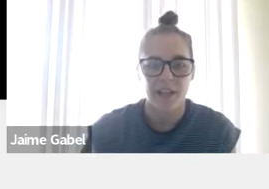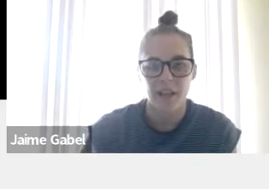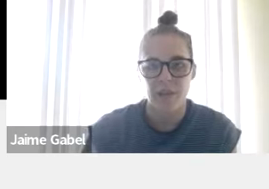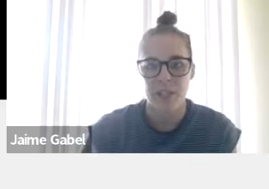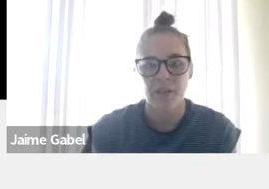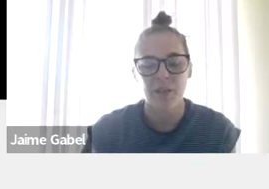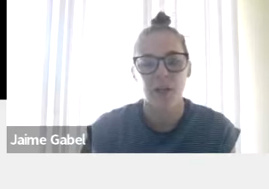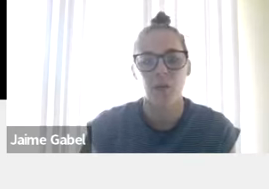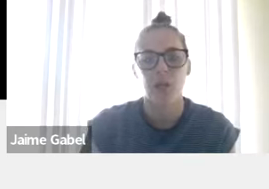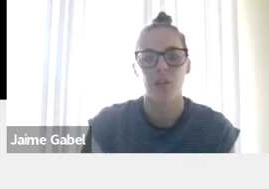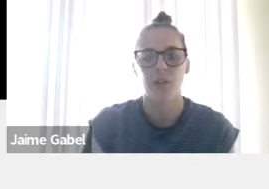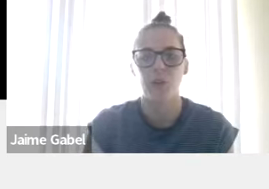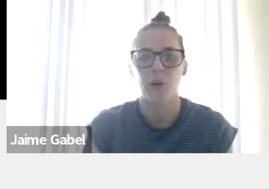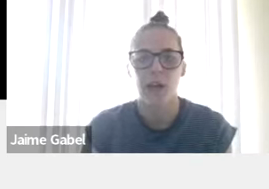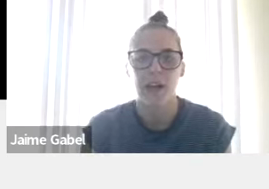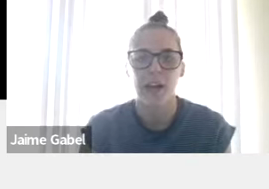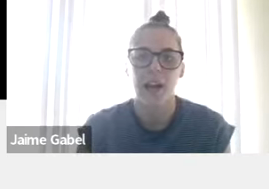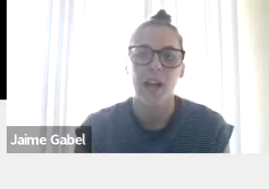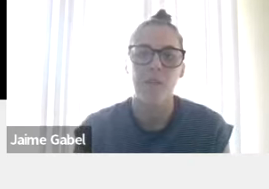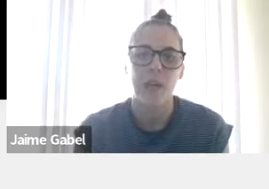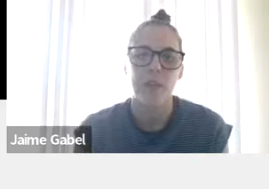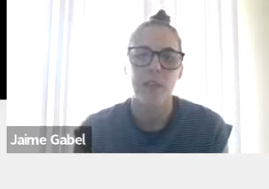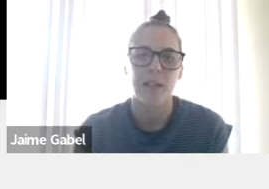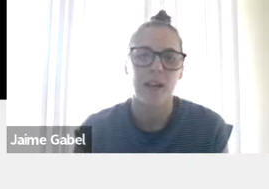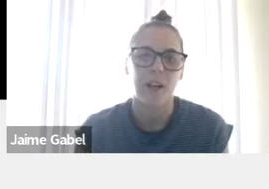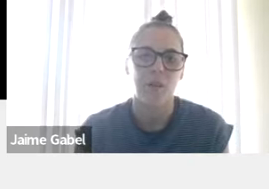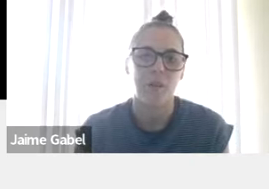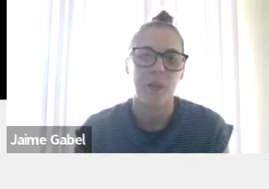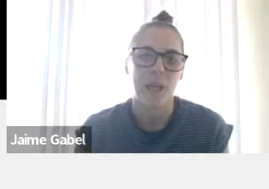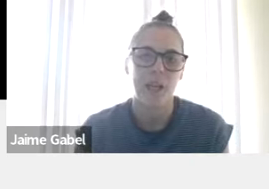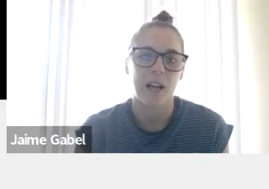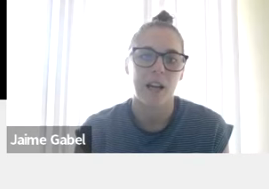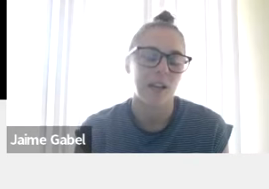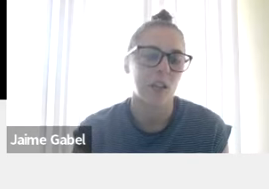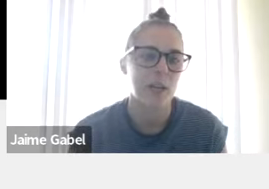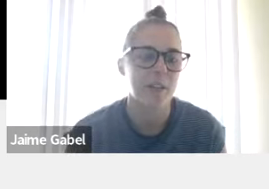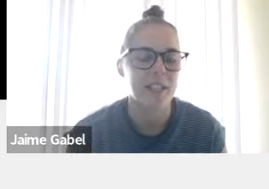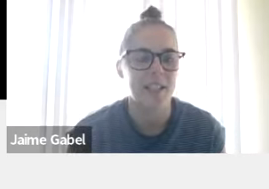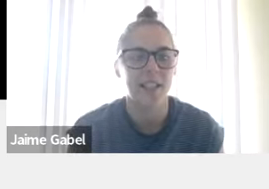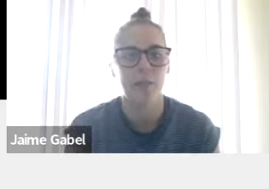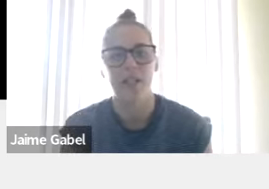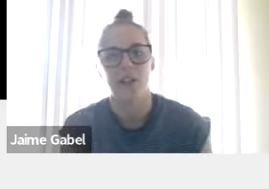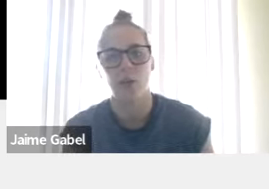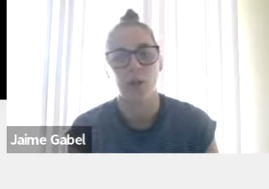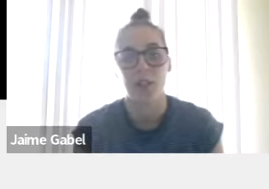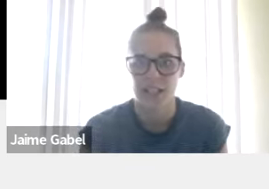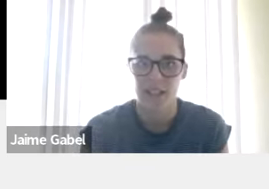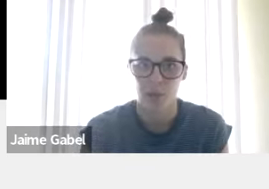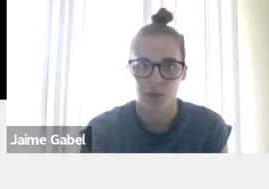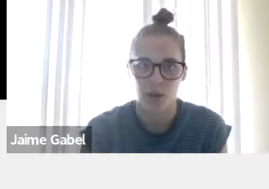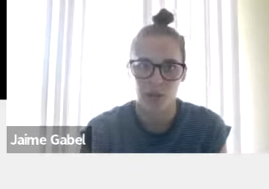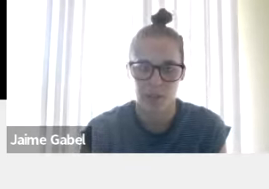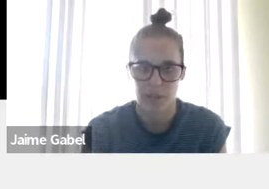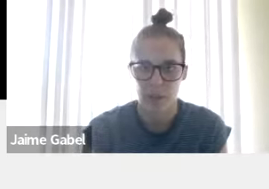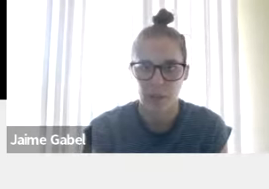they identify themselves, but we also know that it may be a little bit of a disconnect based on what our census